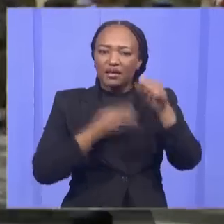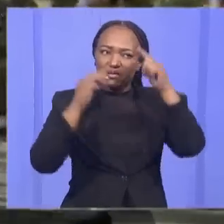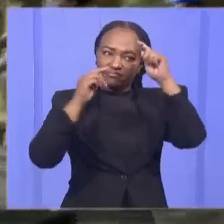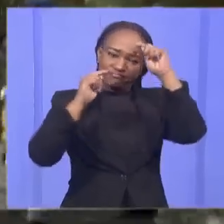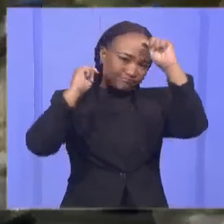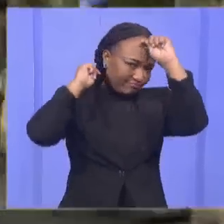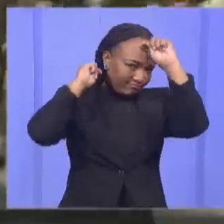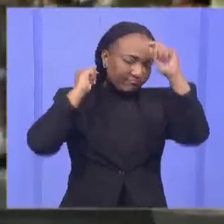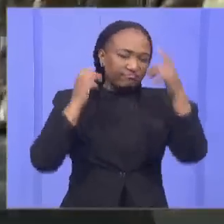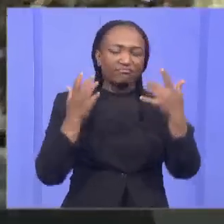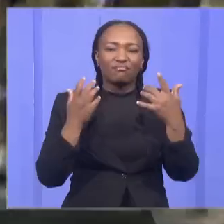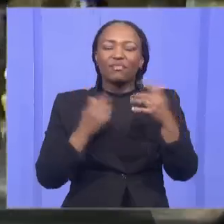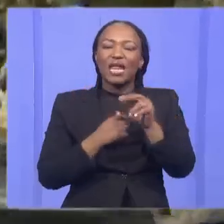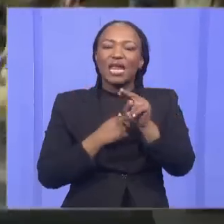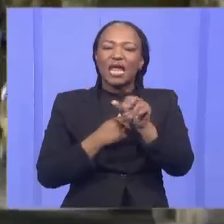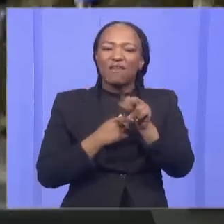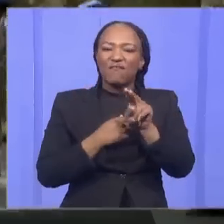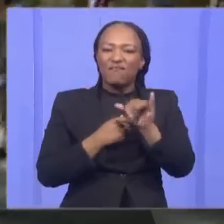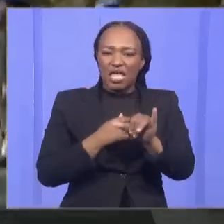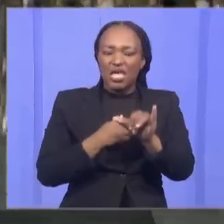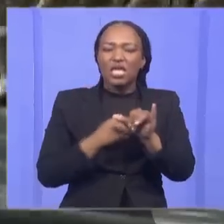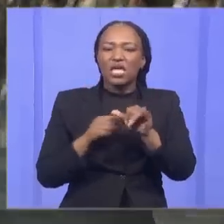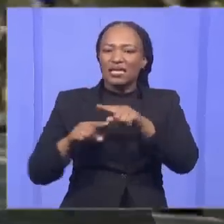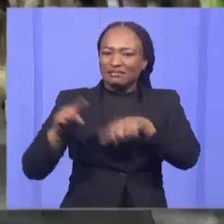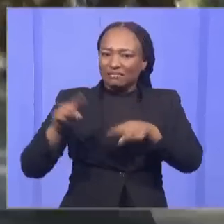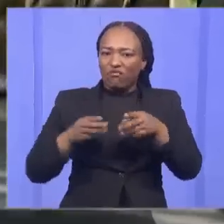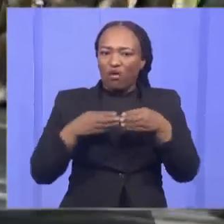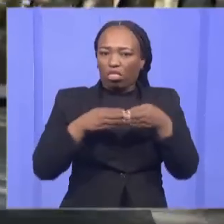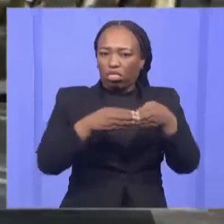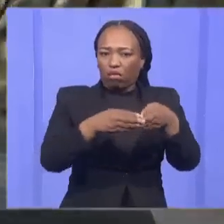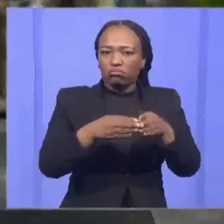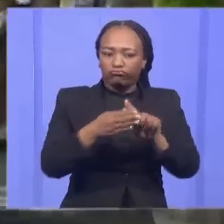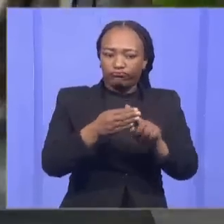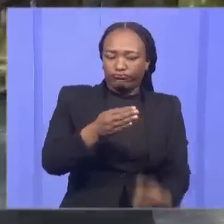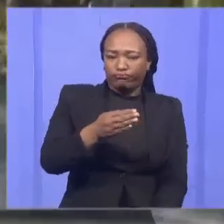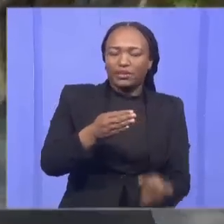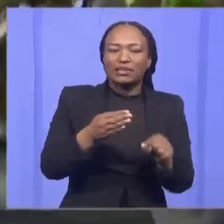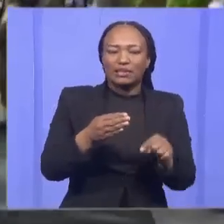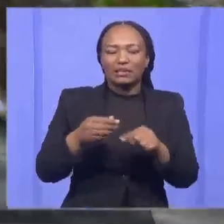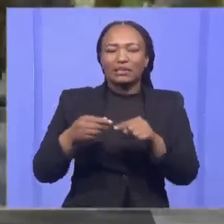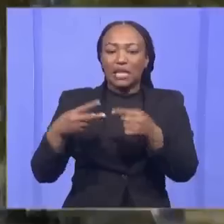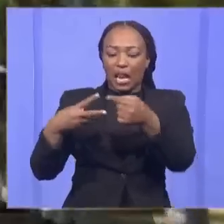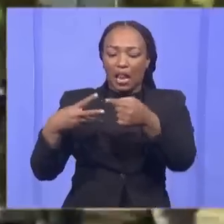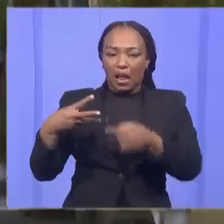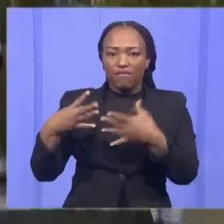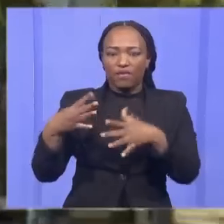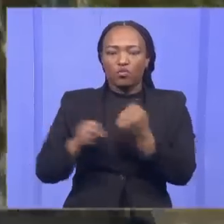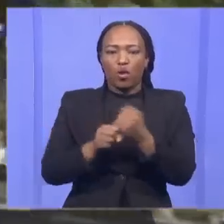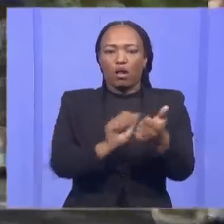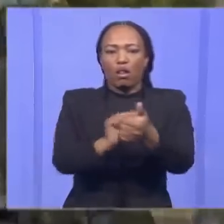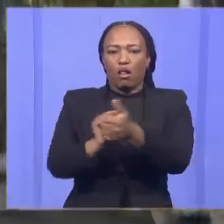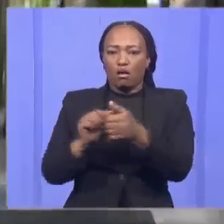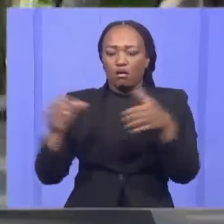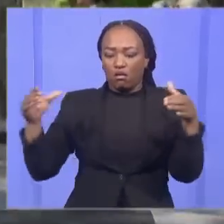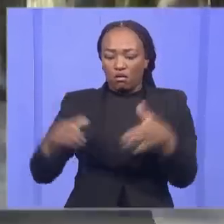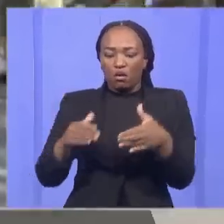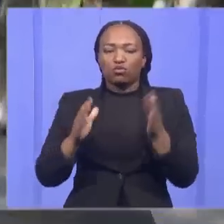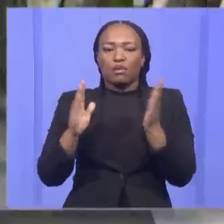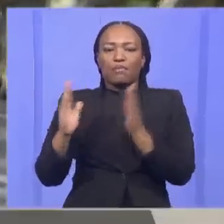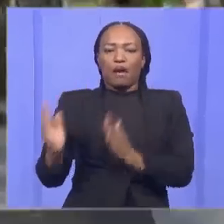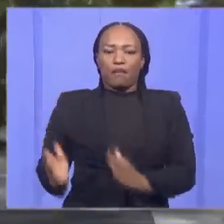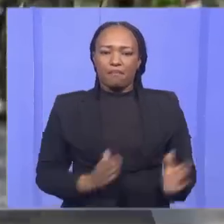Service, we combined all these assets to make sure that we prepare effectively for this day. Now you